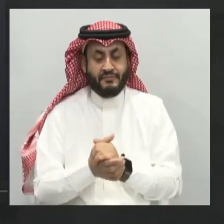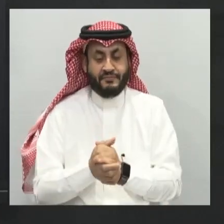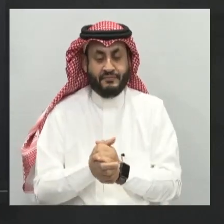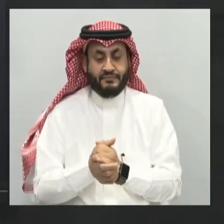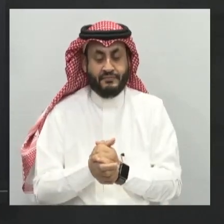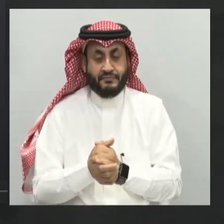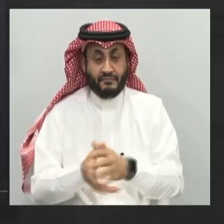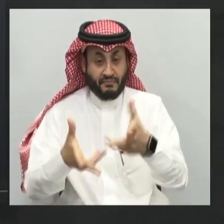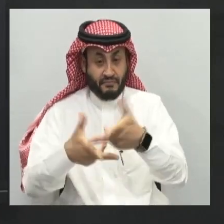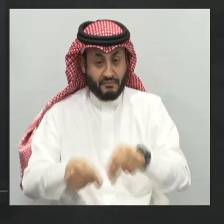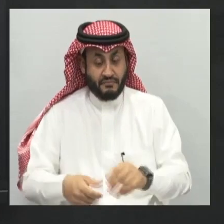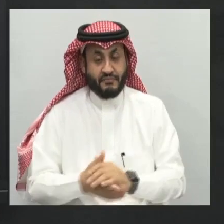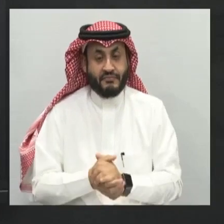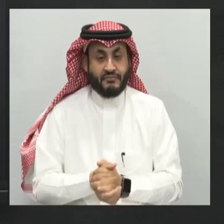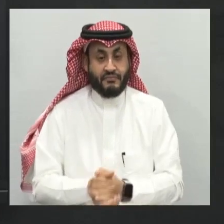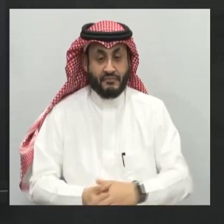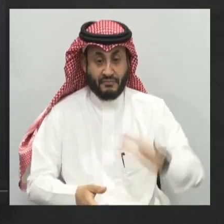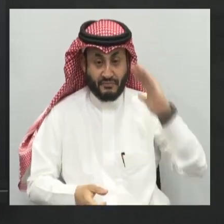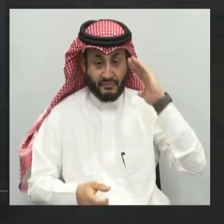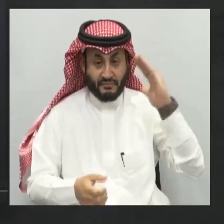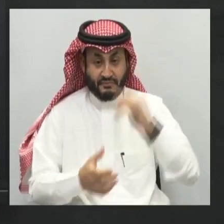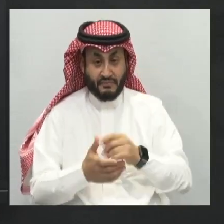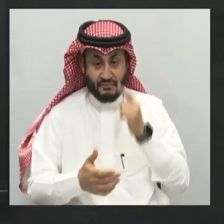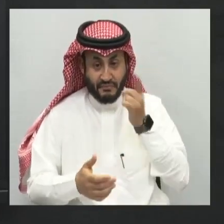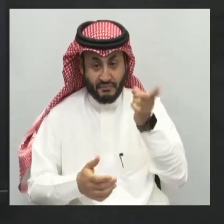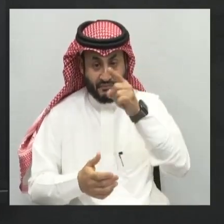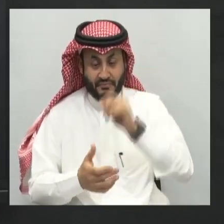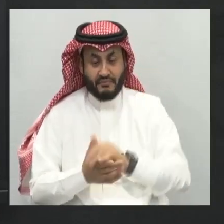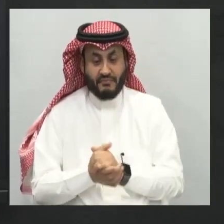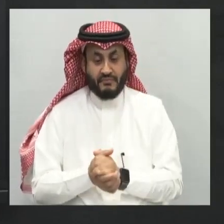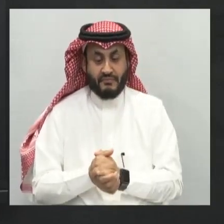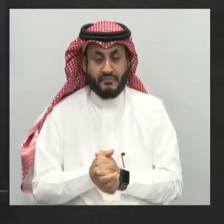And that's it for today, boys and girls. Thank you so much. I'll see you again next time, inshallah. See you soon.